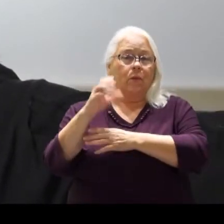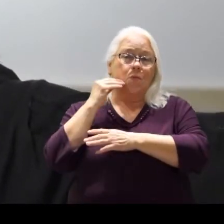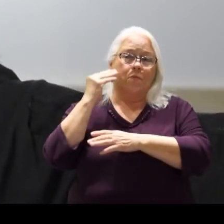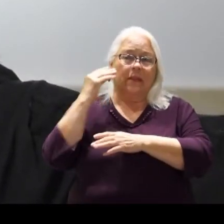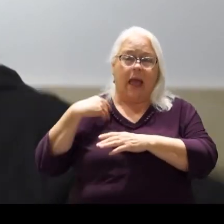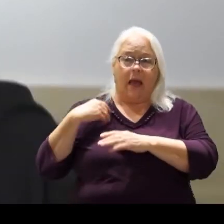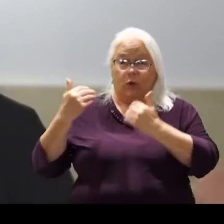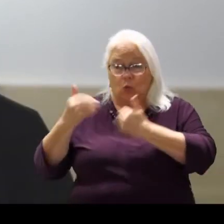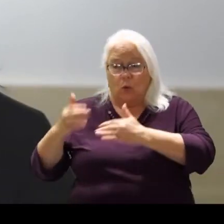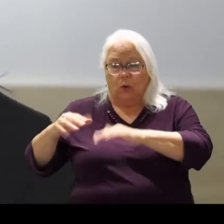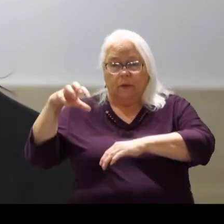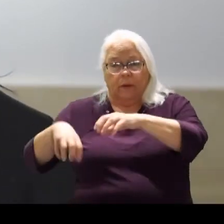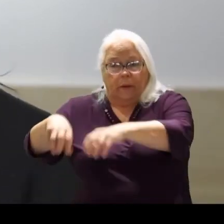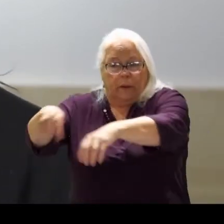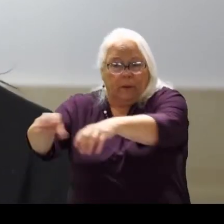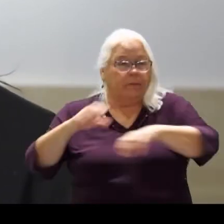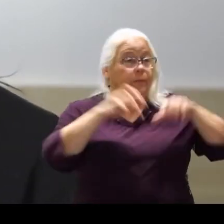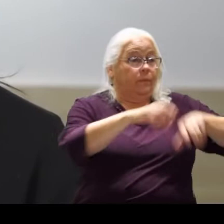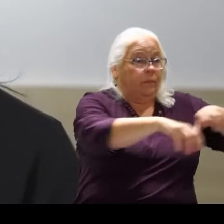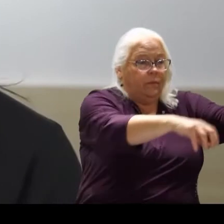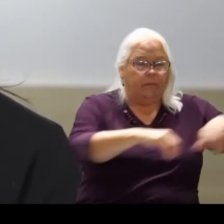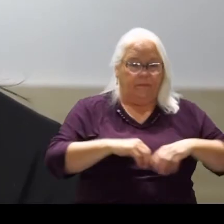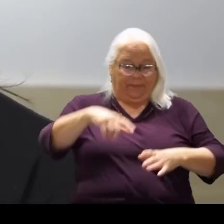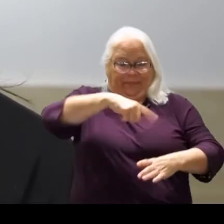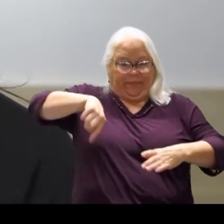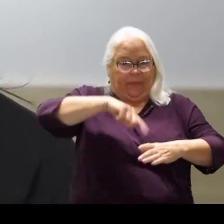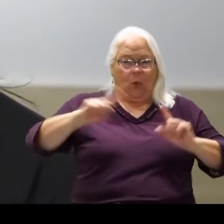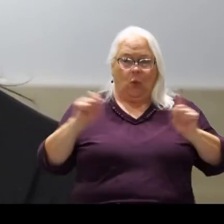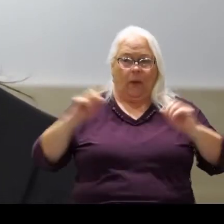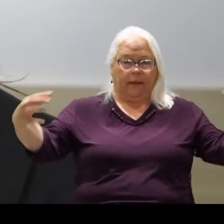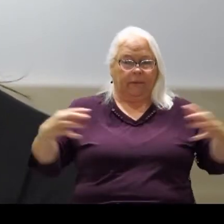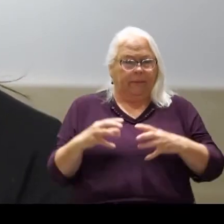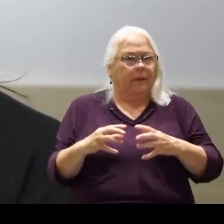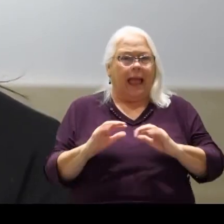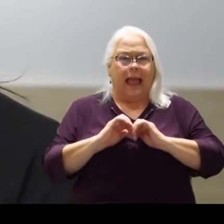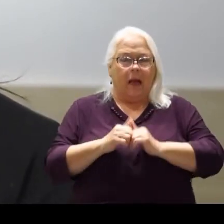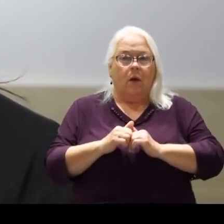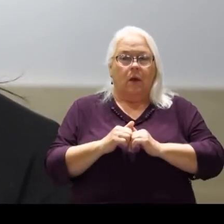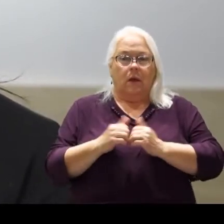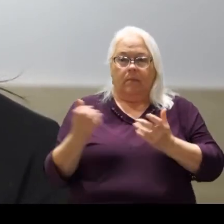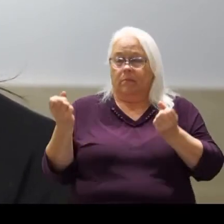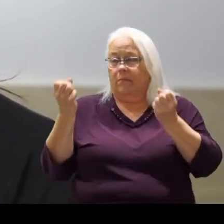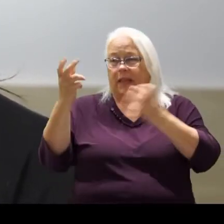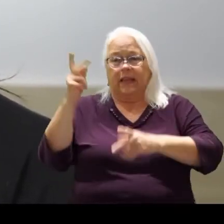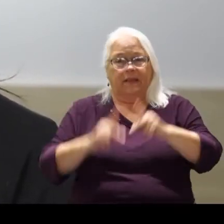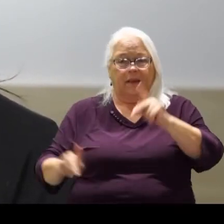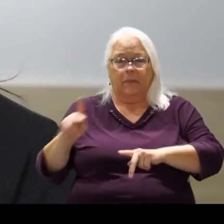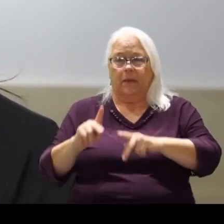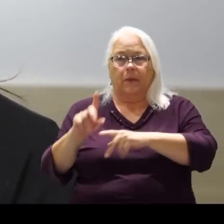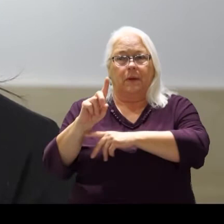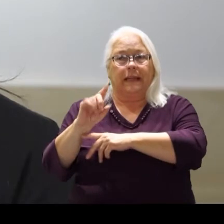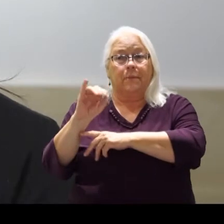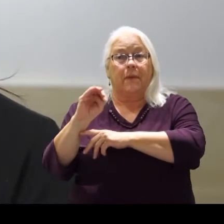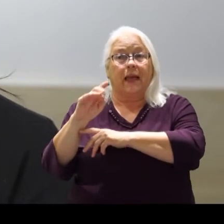corridors of rooms and then a communal space that people have to be transported to. And certainly in units where people are living with